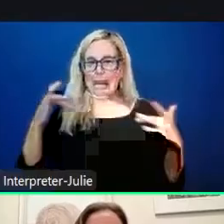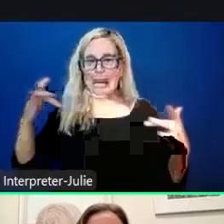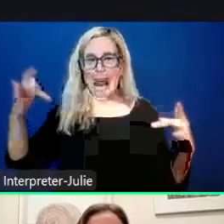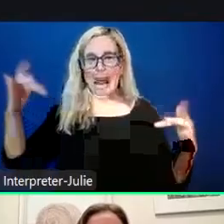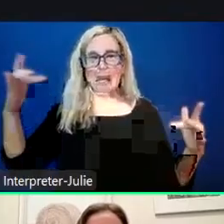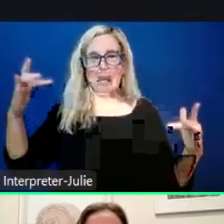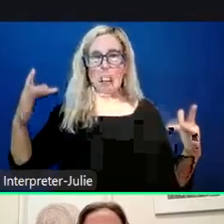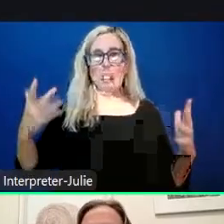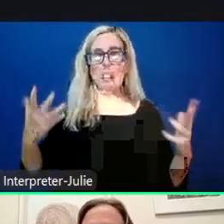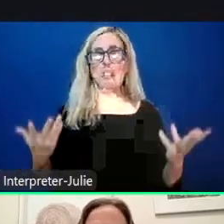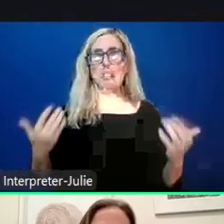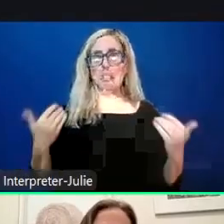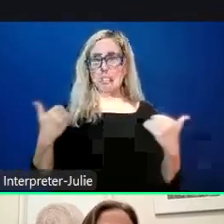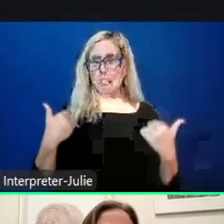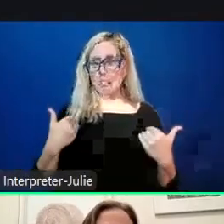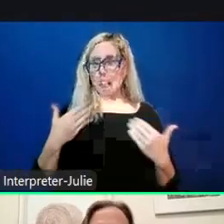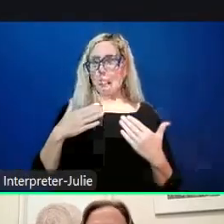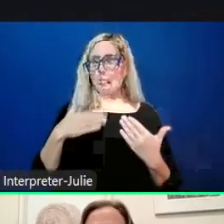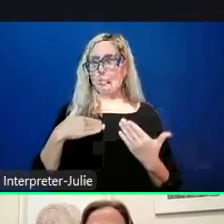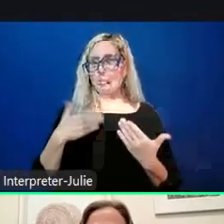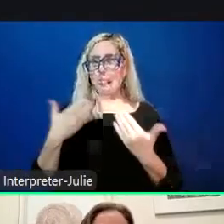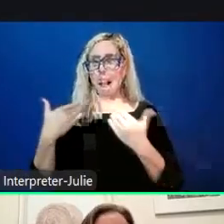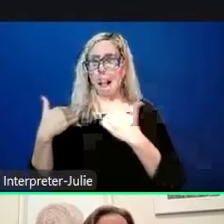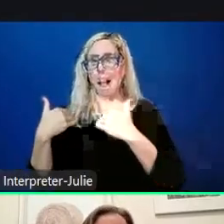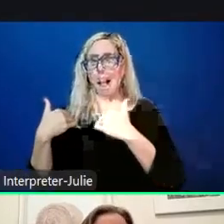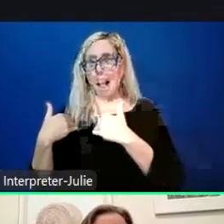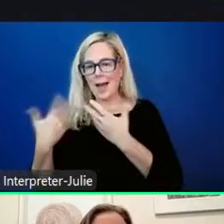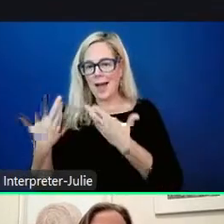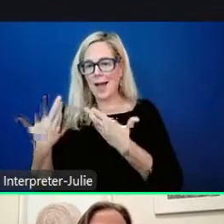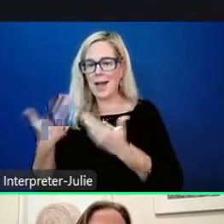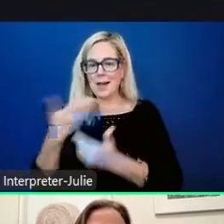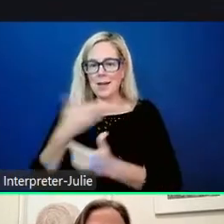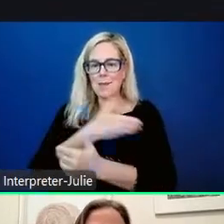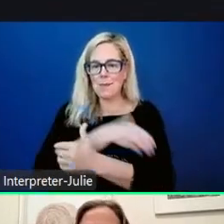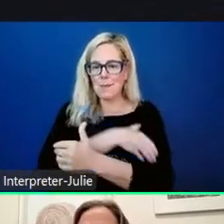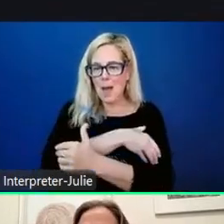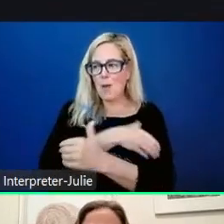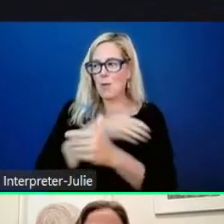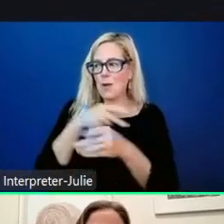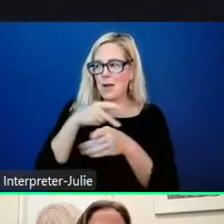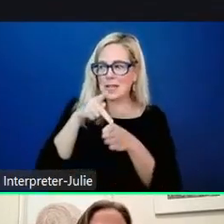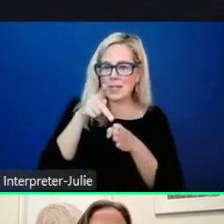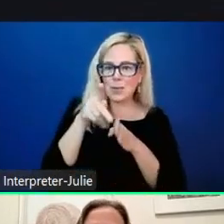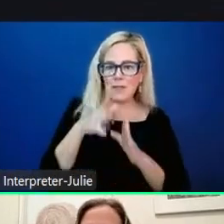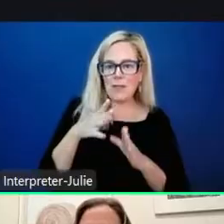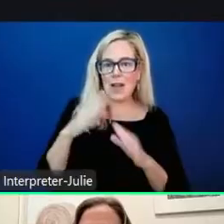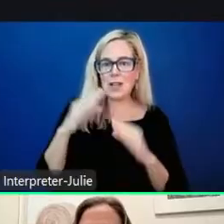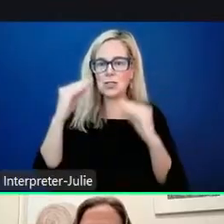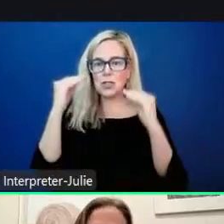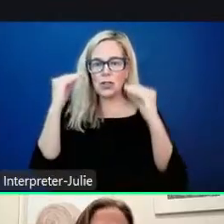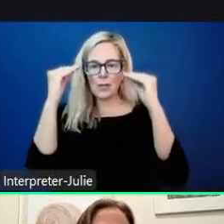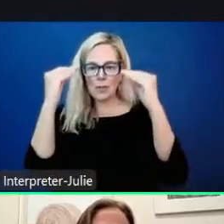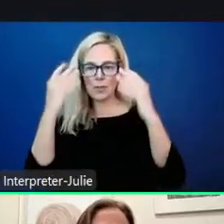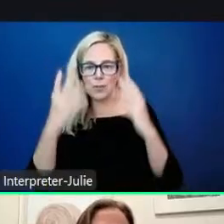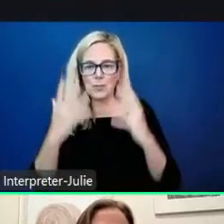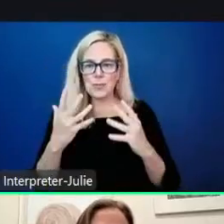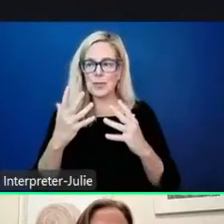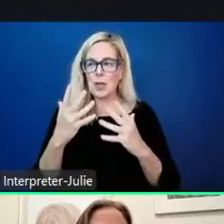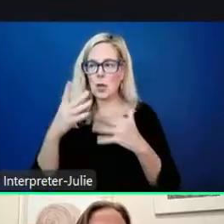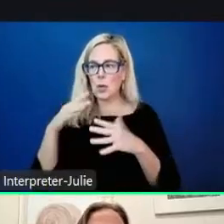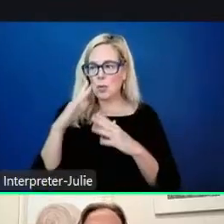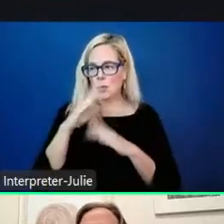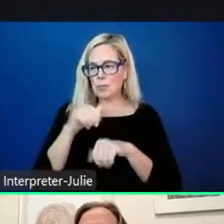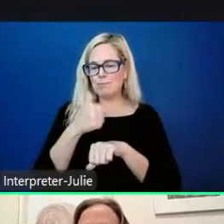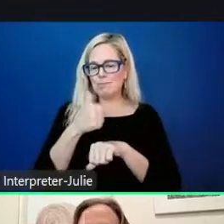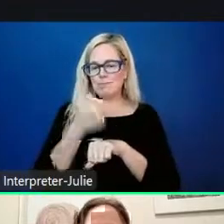positionality as a professor and professional to engage a team who believed in this vision to create an inclusive IPE